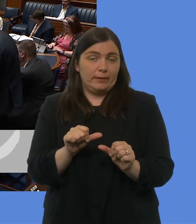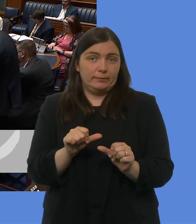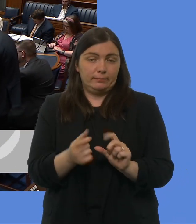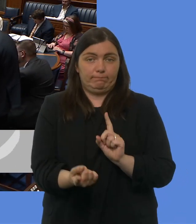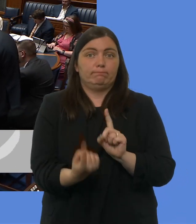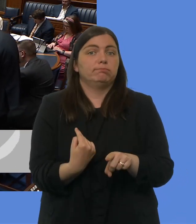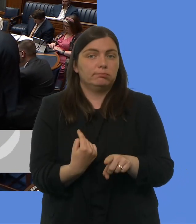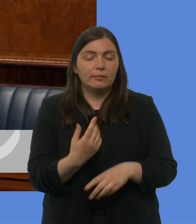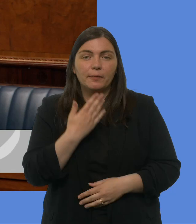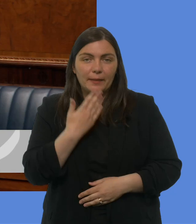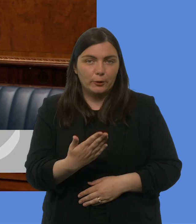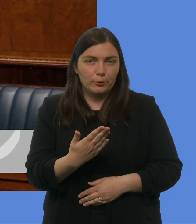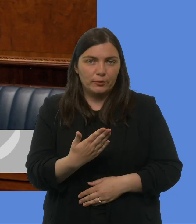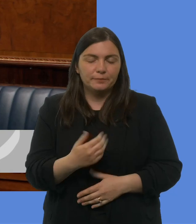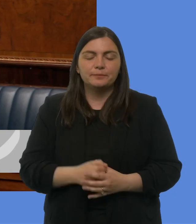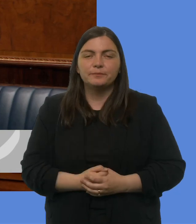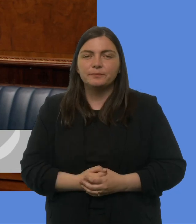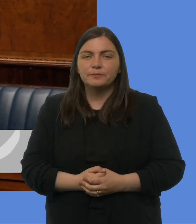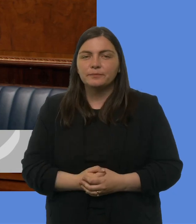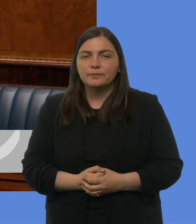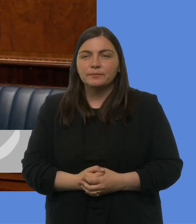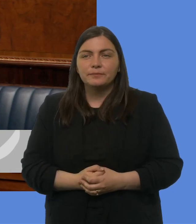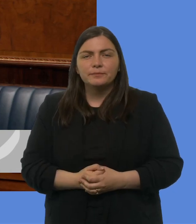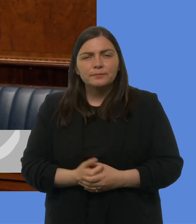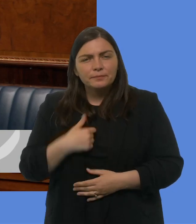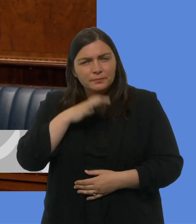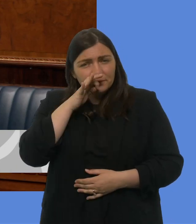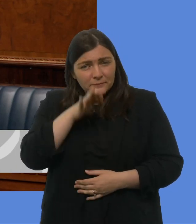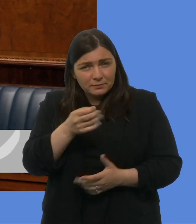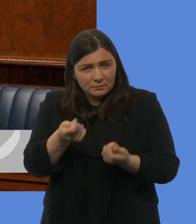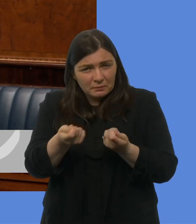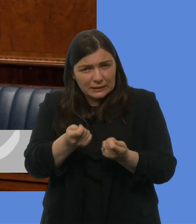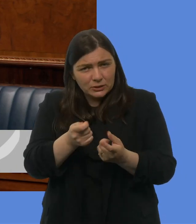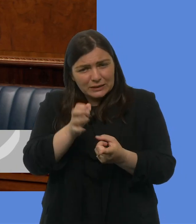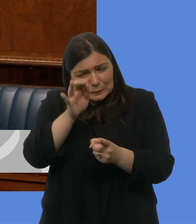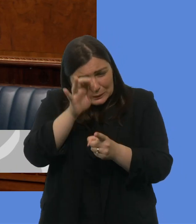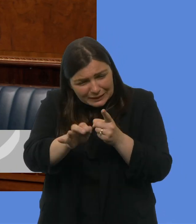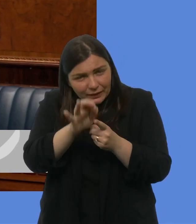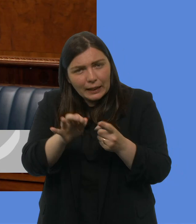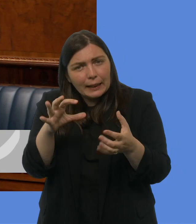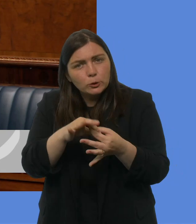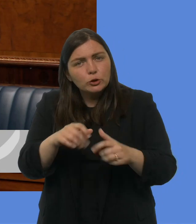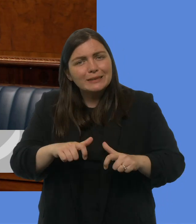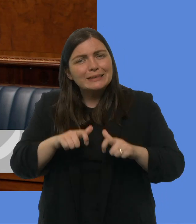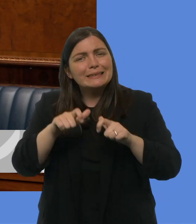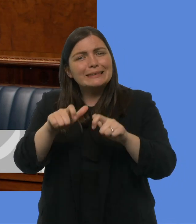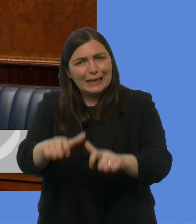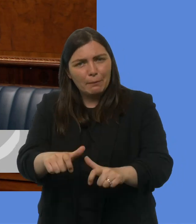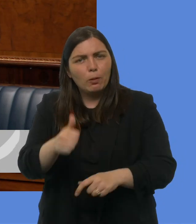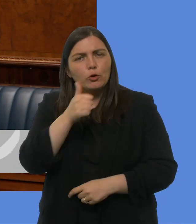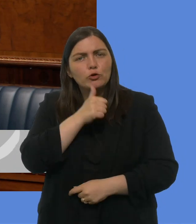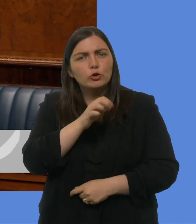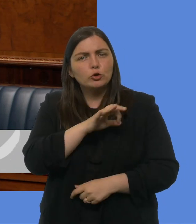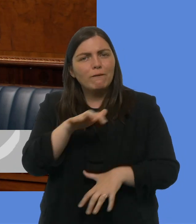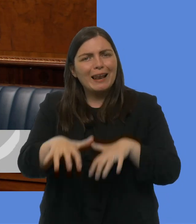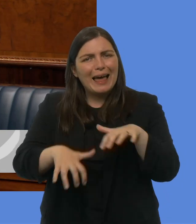the various SBRI initiatives, Minister. Minister, specifically with regard to the sustainable use of livestock slurry, can